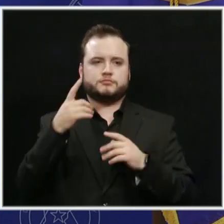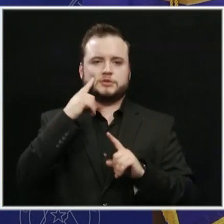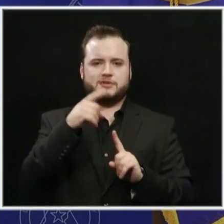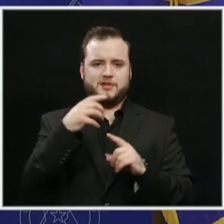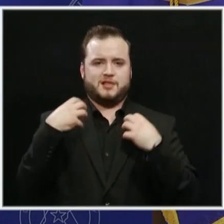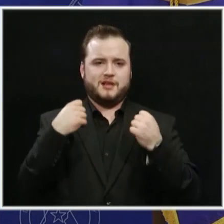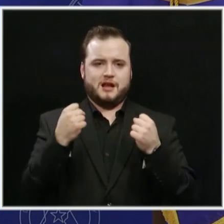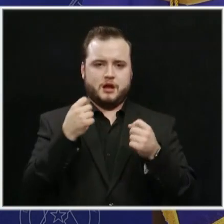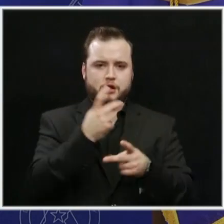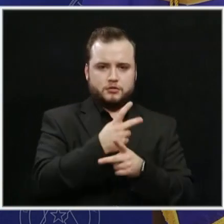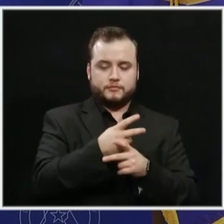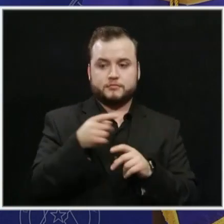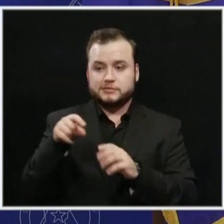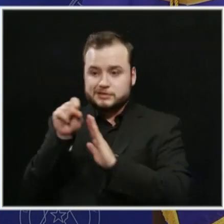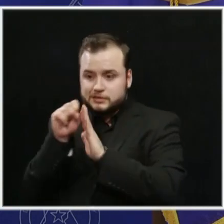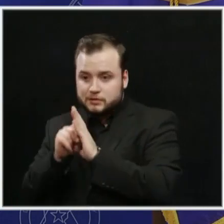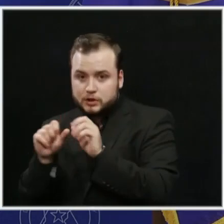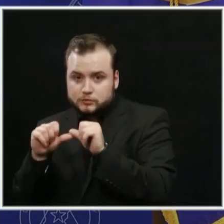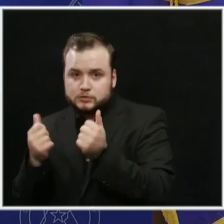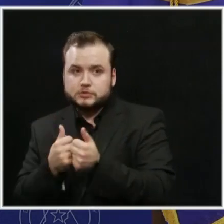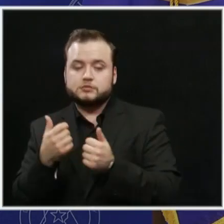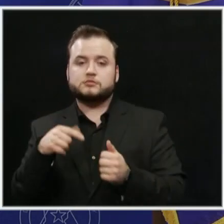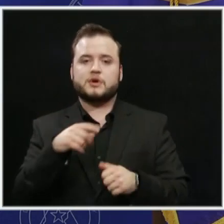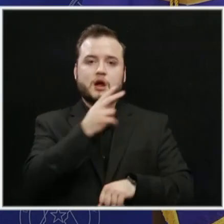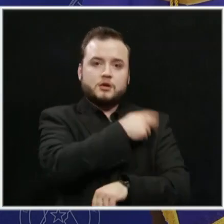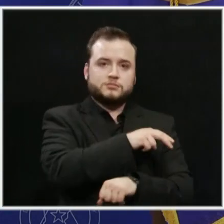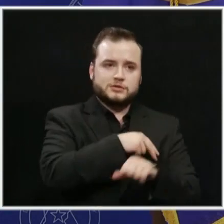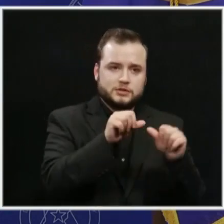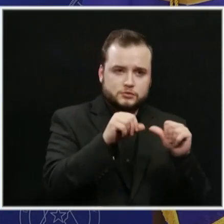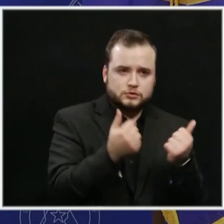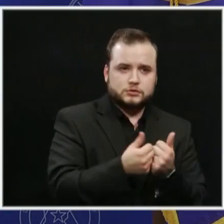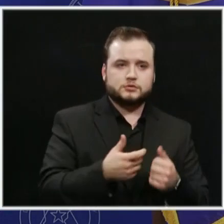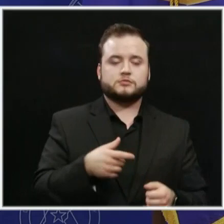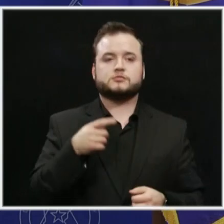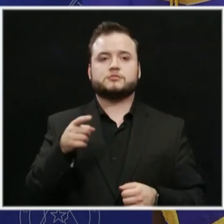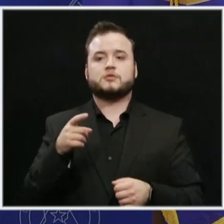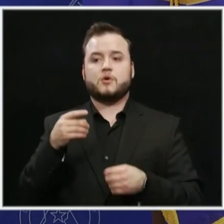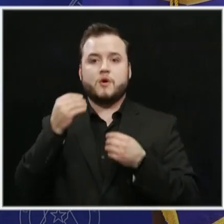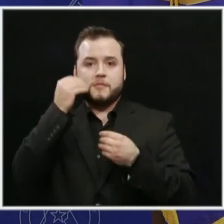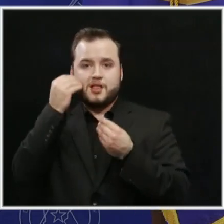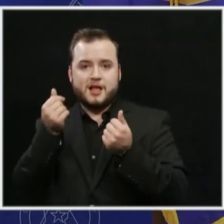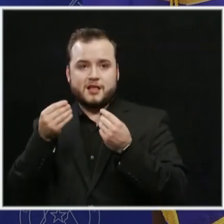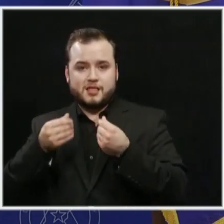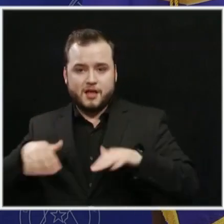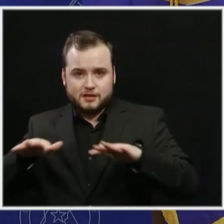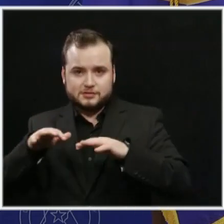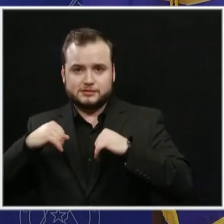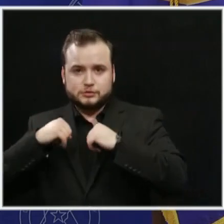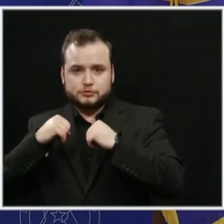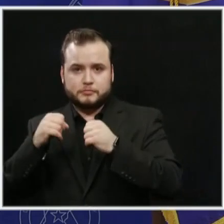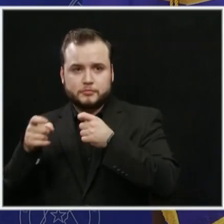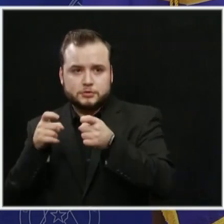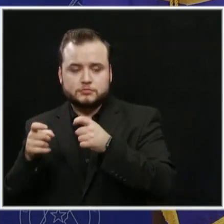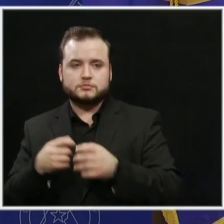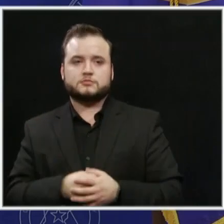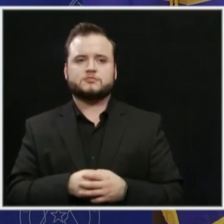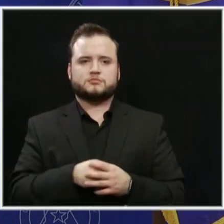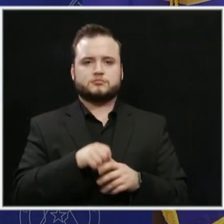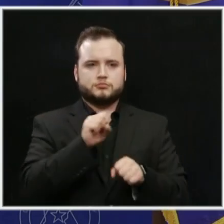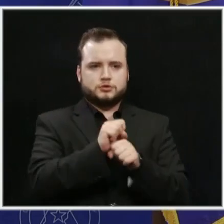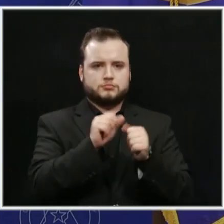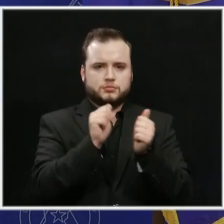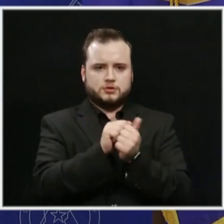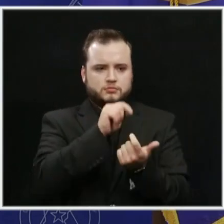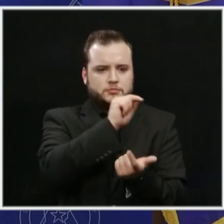Department of Health, and Homeland Security and Emergency Management in particular, working with our regional healthcare coalitions to try to make sure